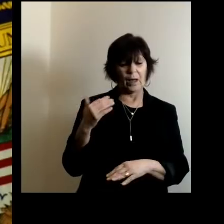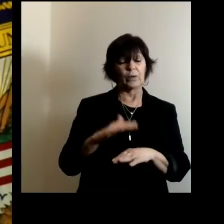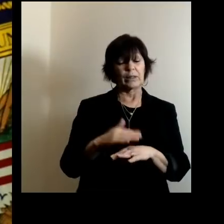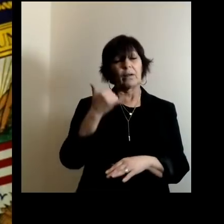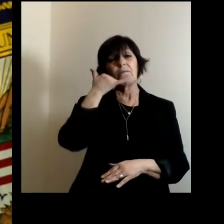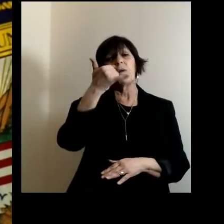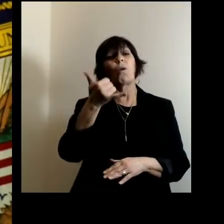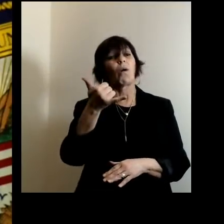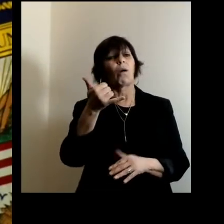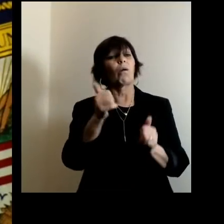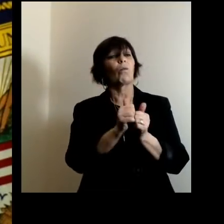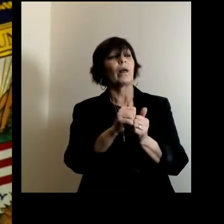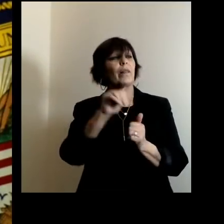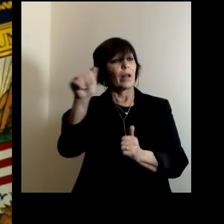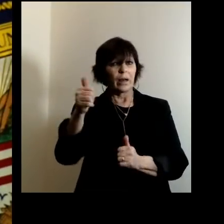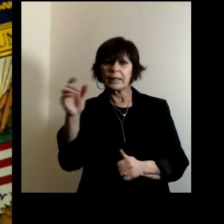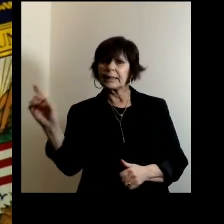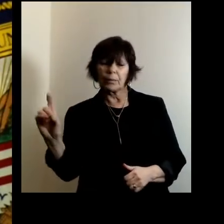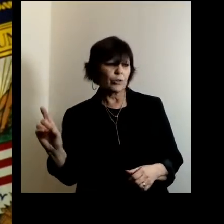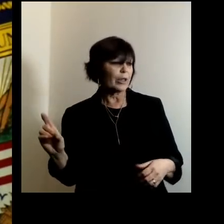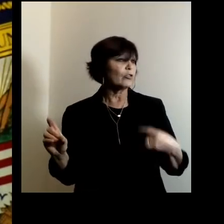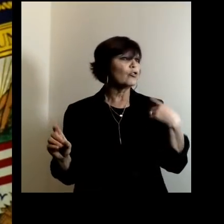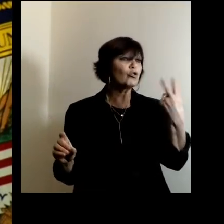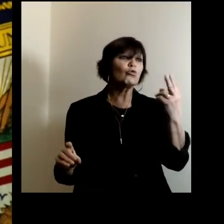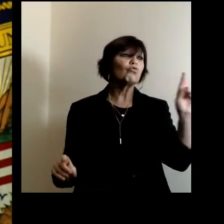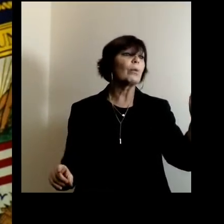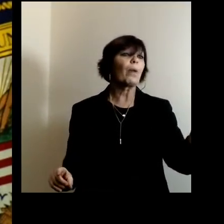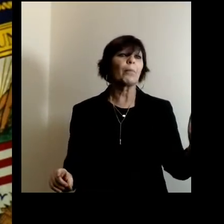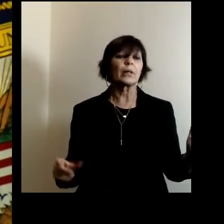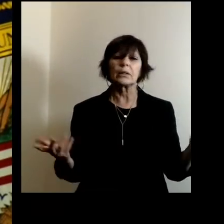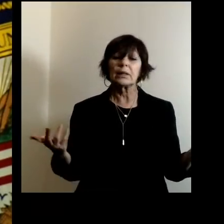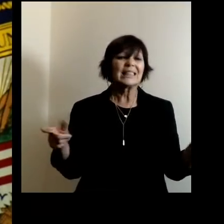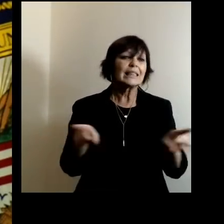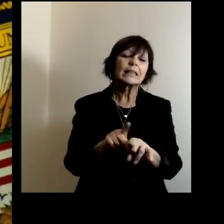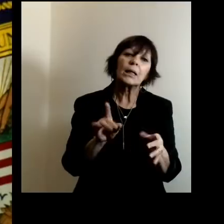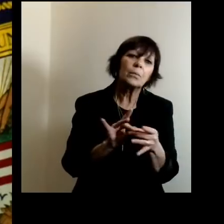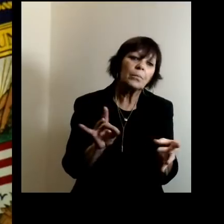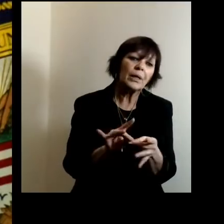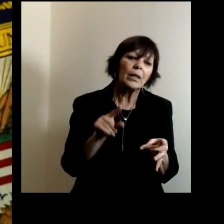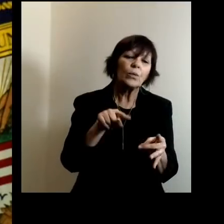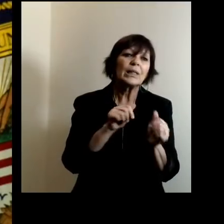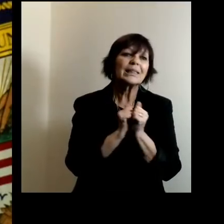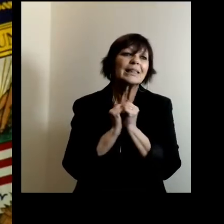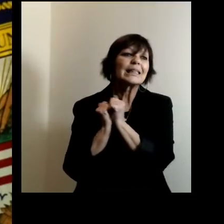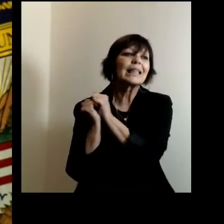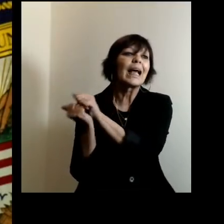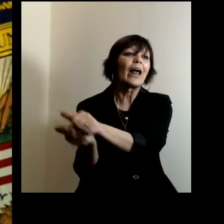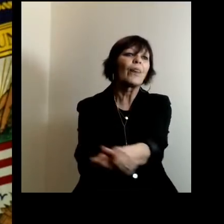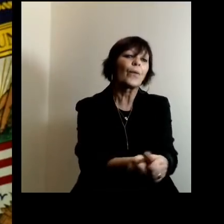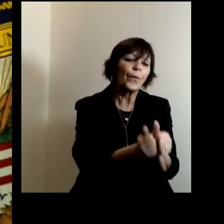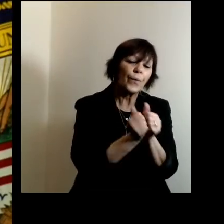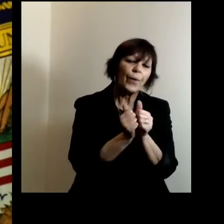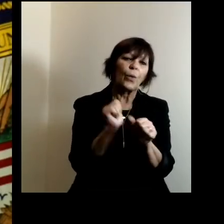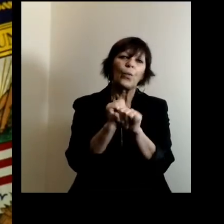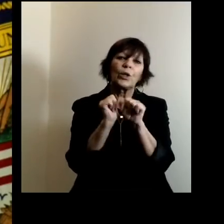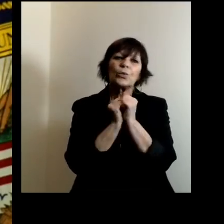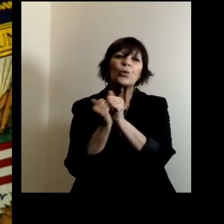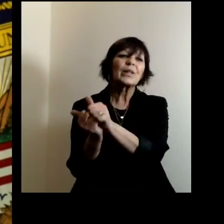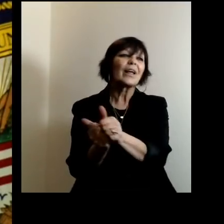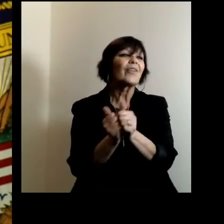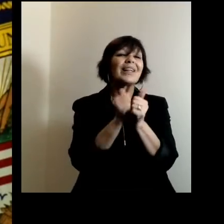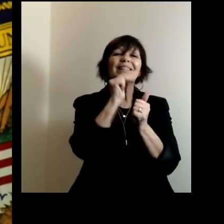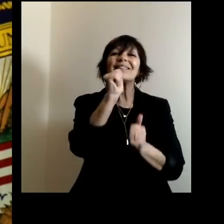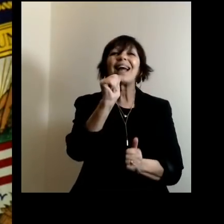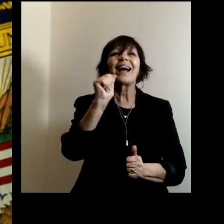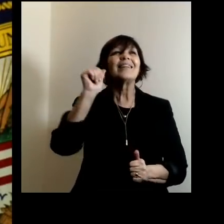call with another Democrat and 2 Republicans, and we all had the same message. We are in this together. We need to work together. This is not an issue of